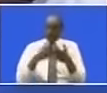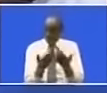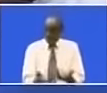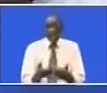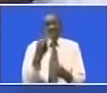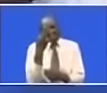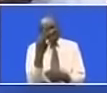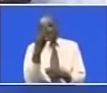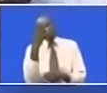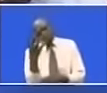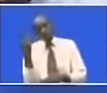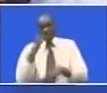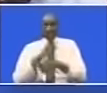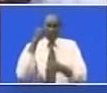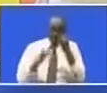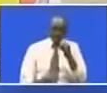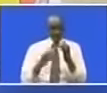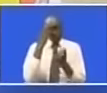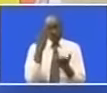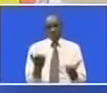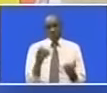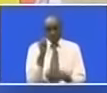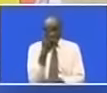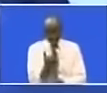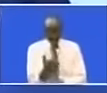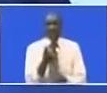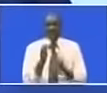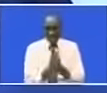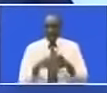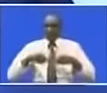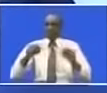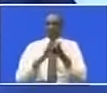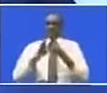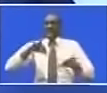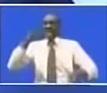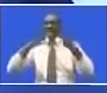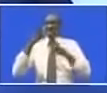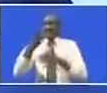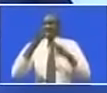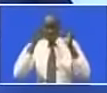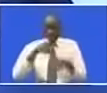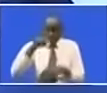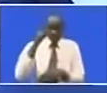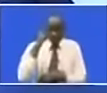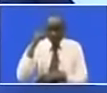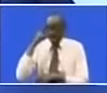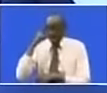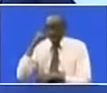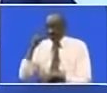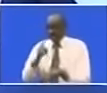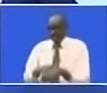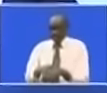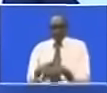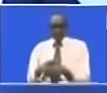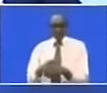after 3 or 4 days, and we want to continue the analysis of that. And if you remember, around the 22nd, a